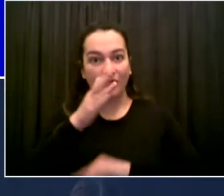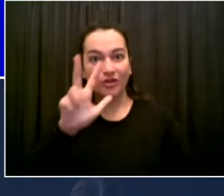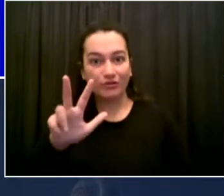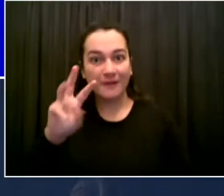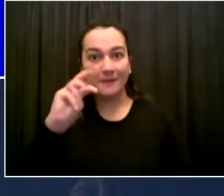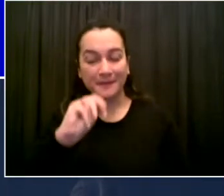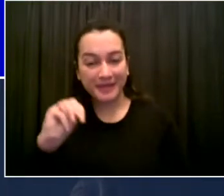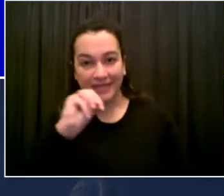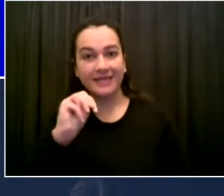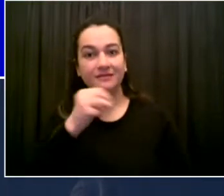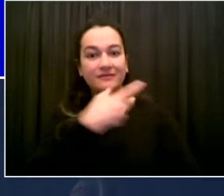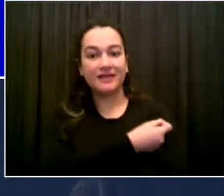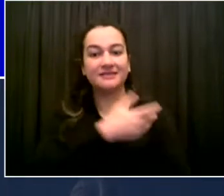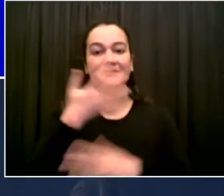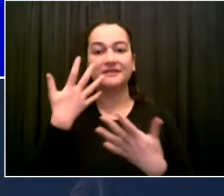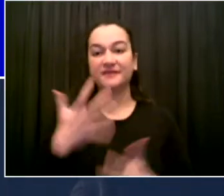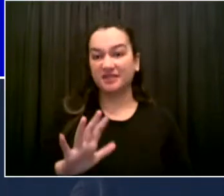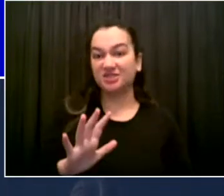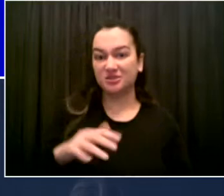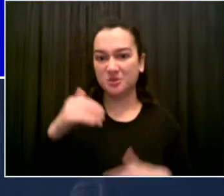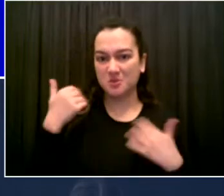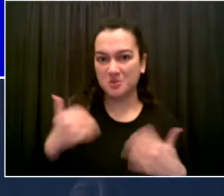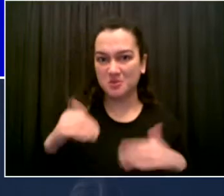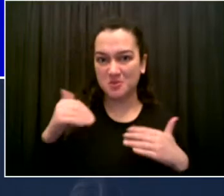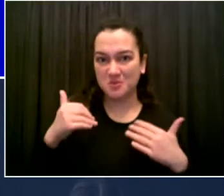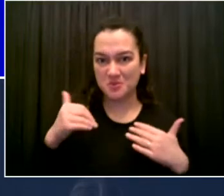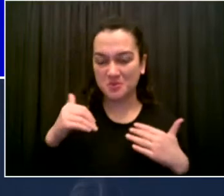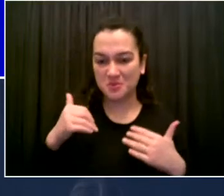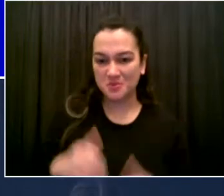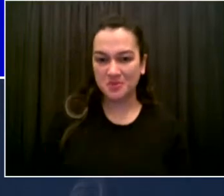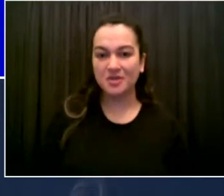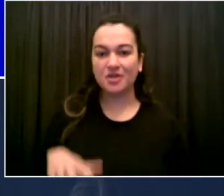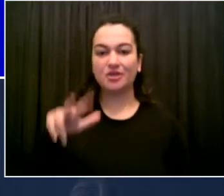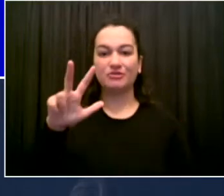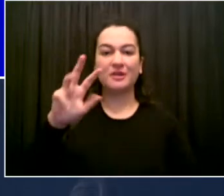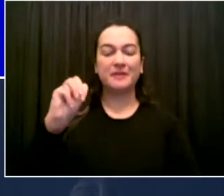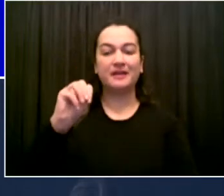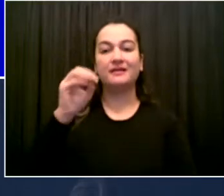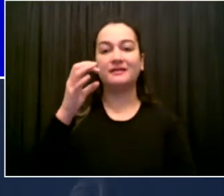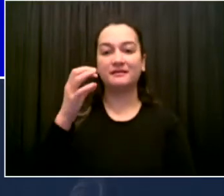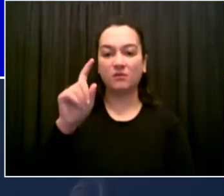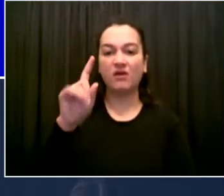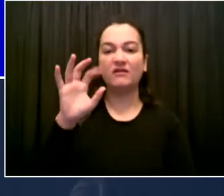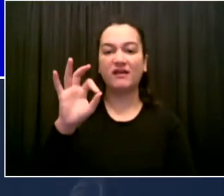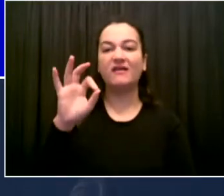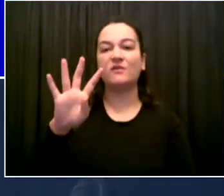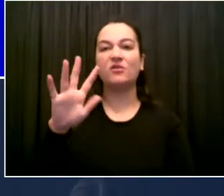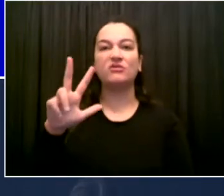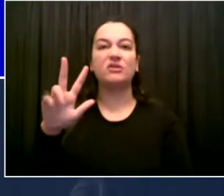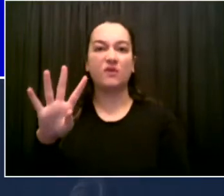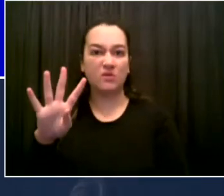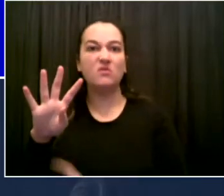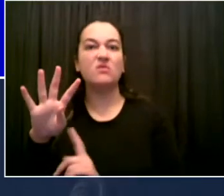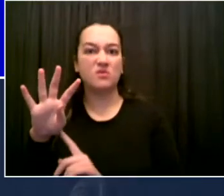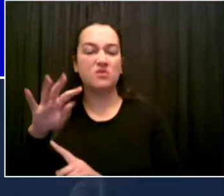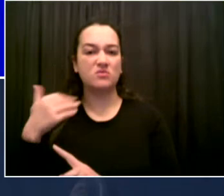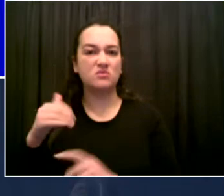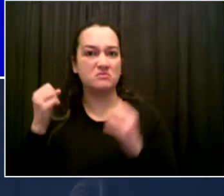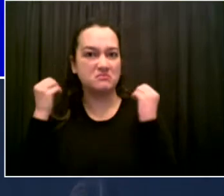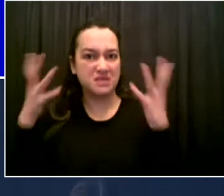3,019,434 vaccinations have been given in the city of New York. That number is growing intensely every day. That's really good